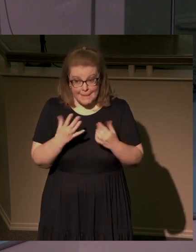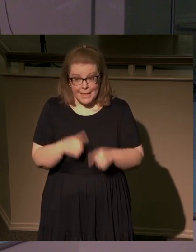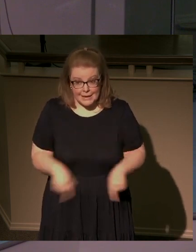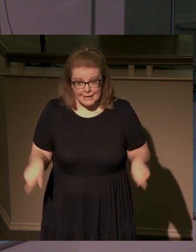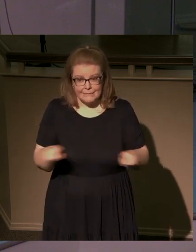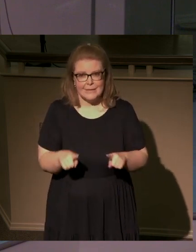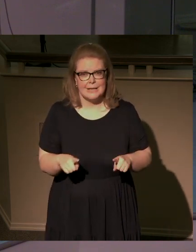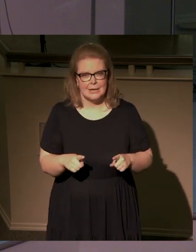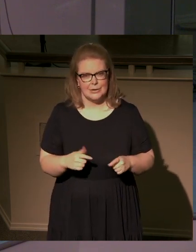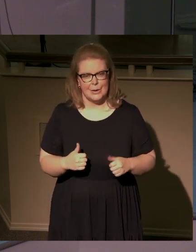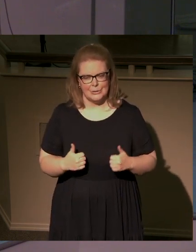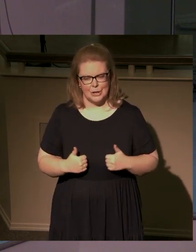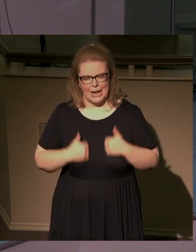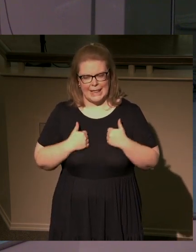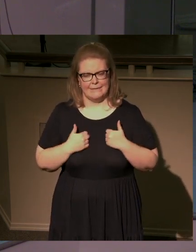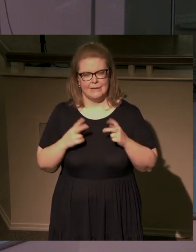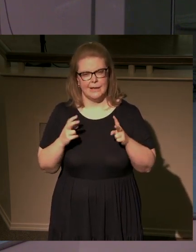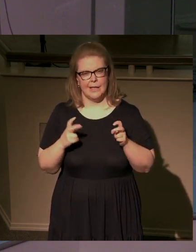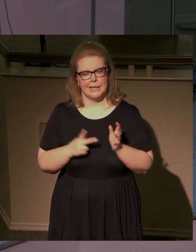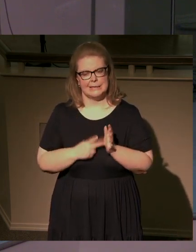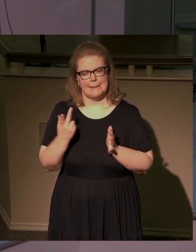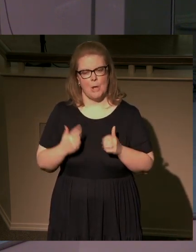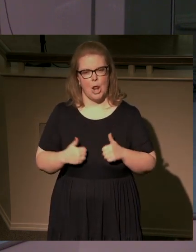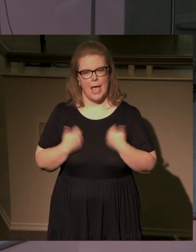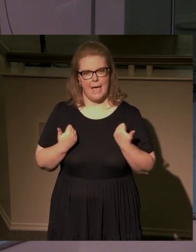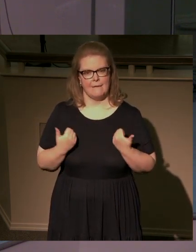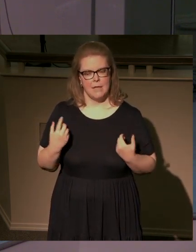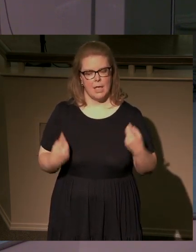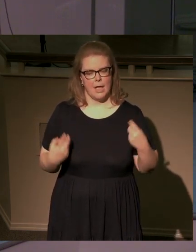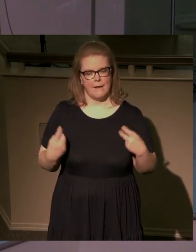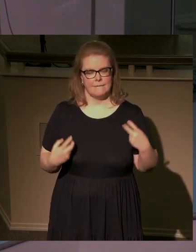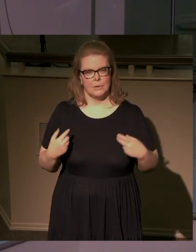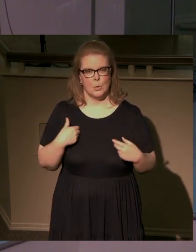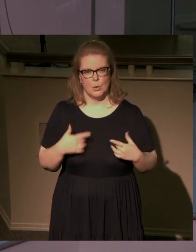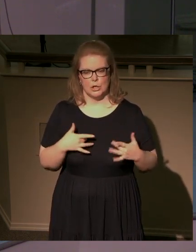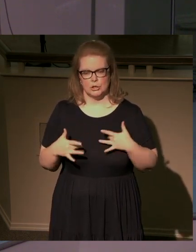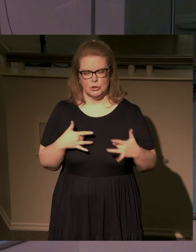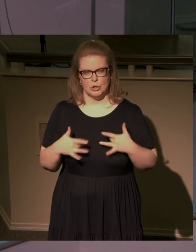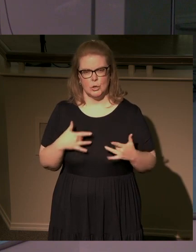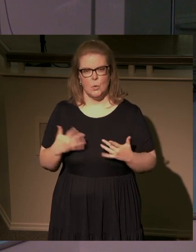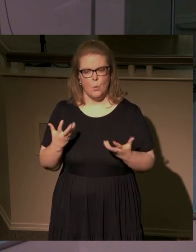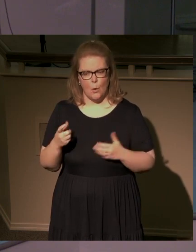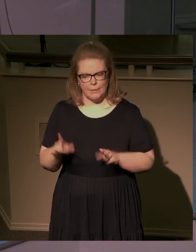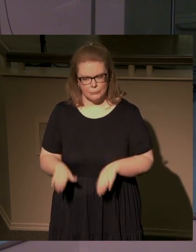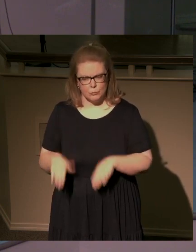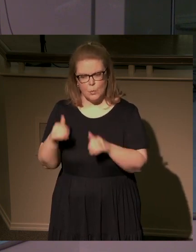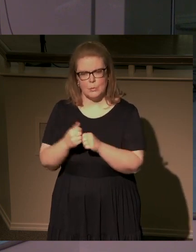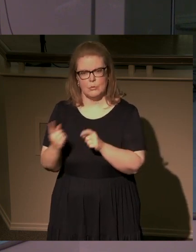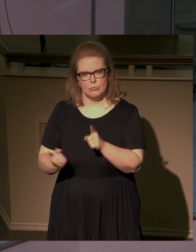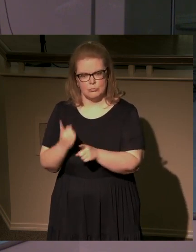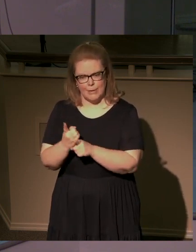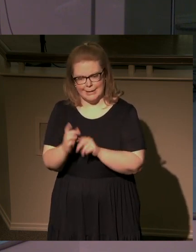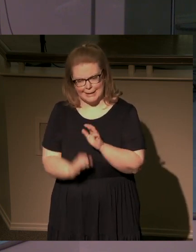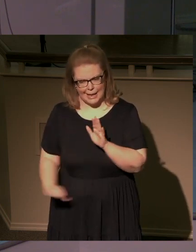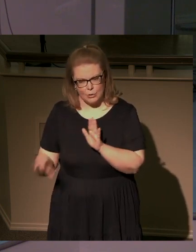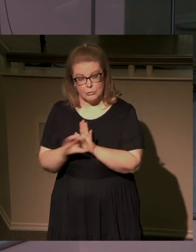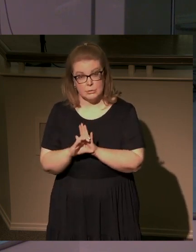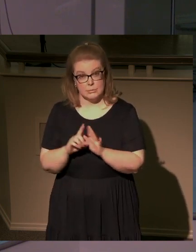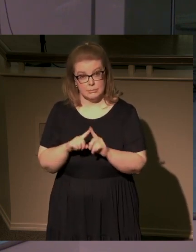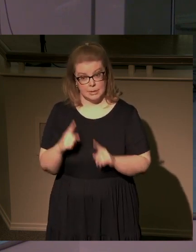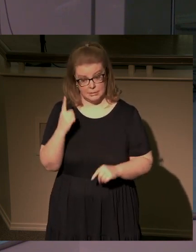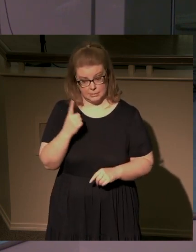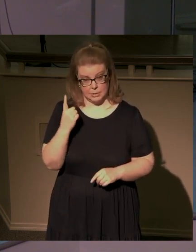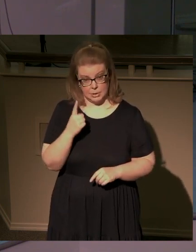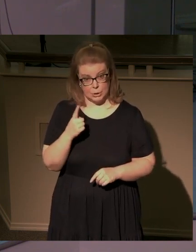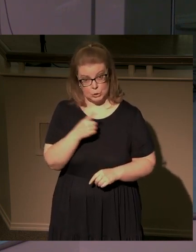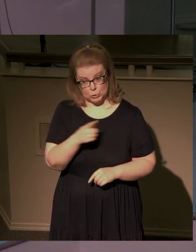a duplicitous life. We're concerned with being able to get them the character they need. But the question is, do you have a